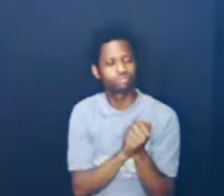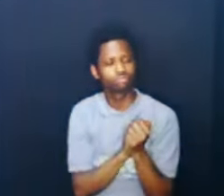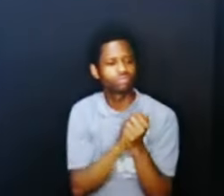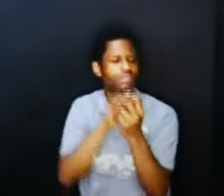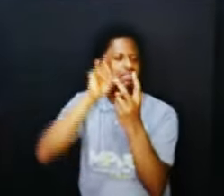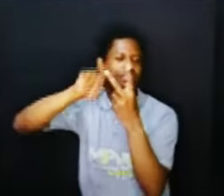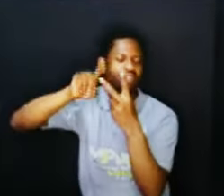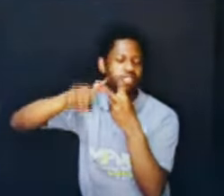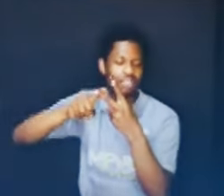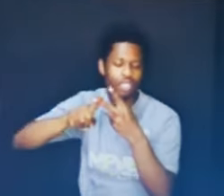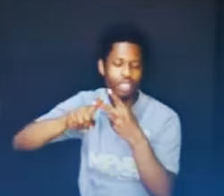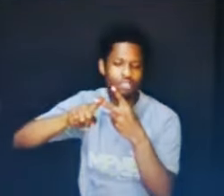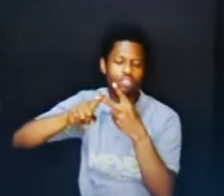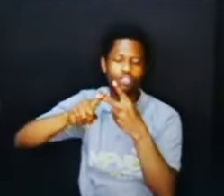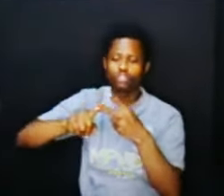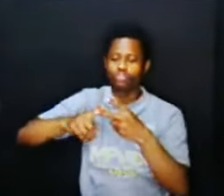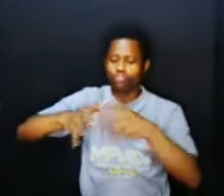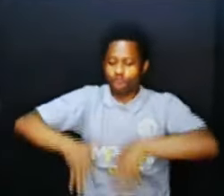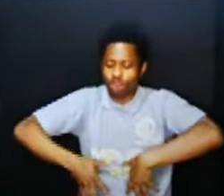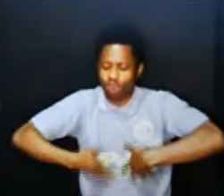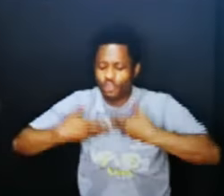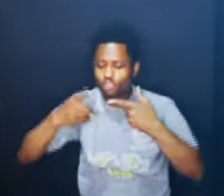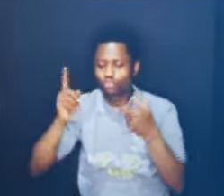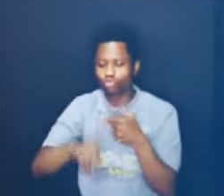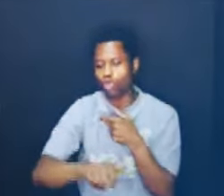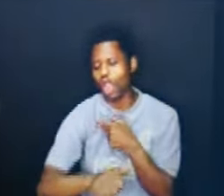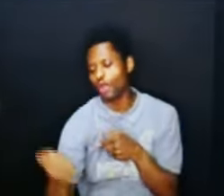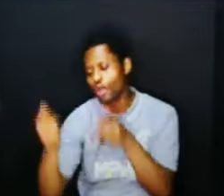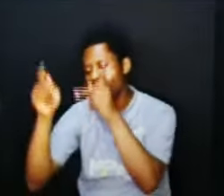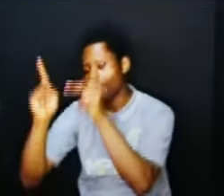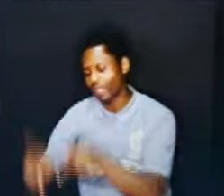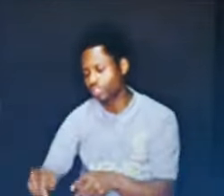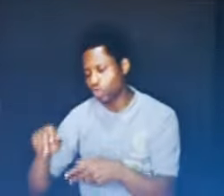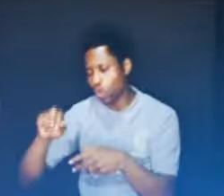to someone or the perceived